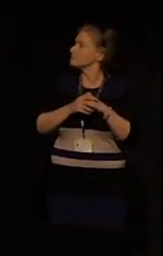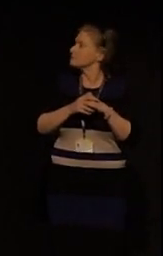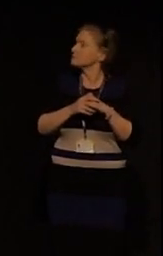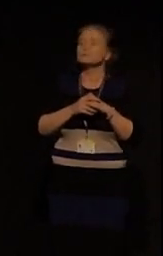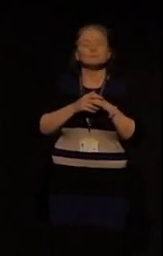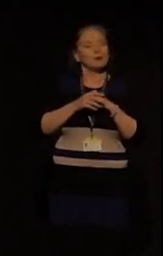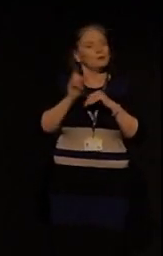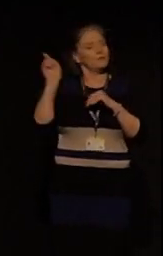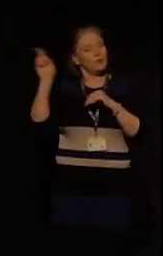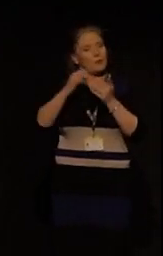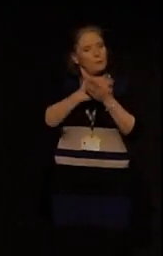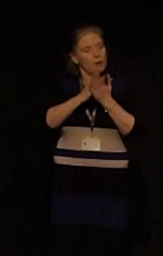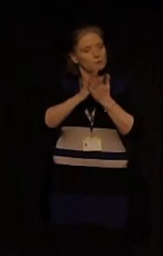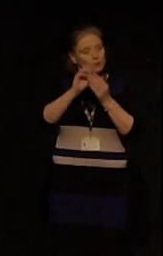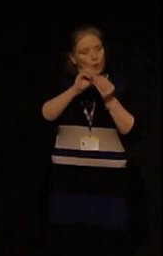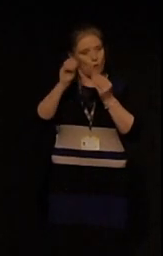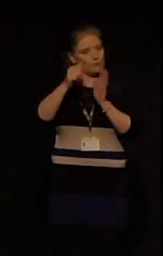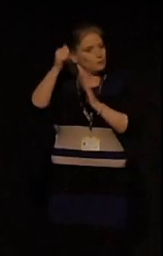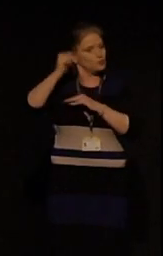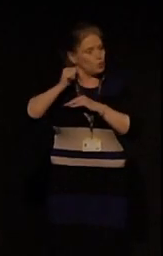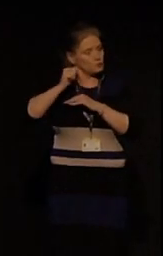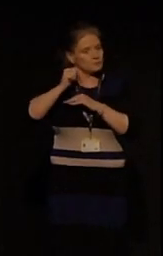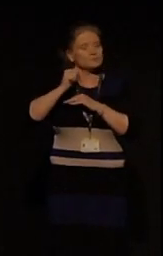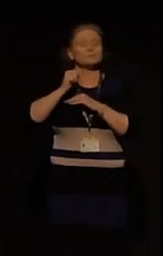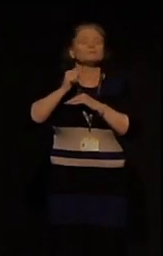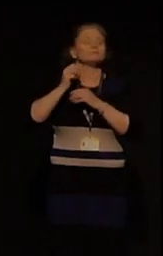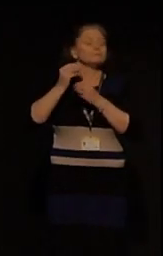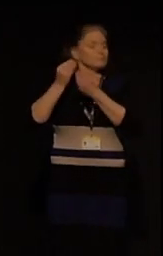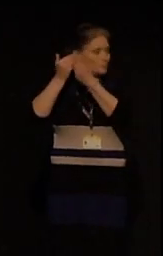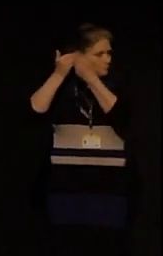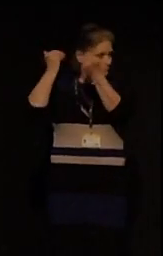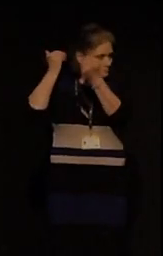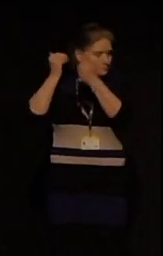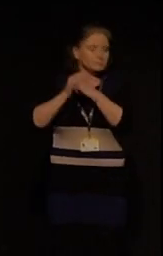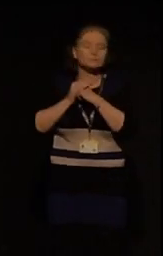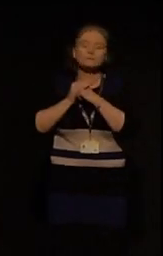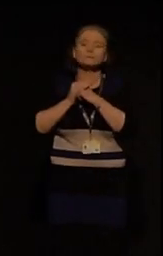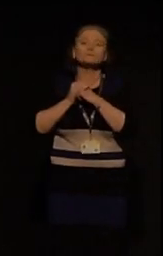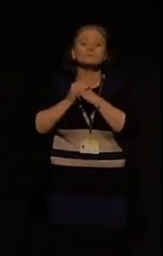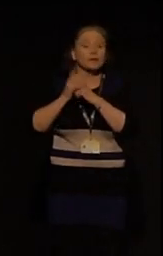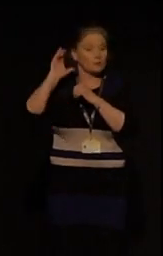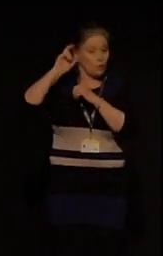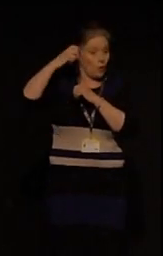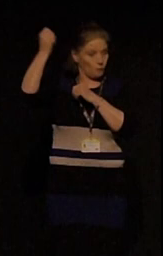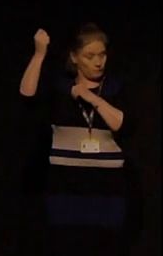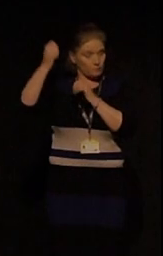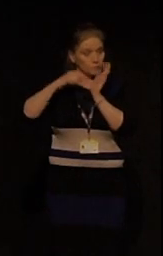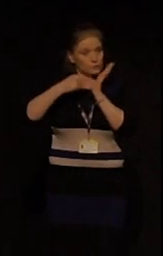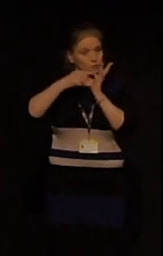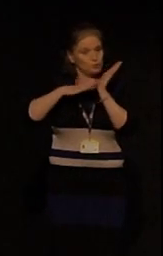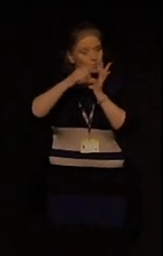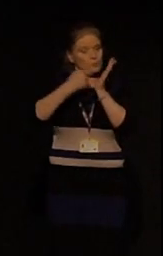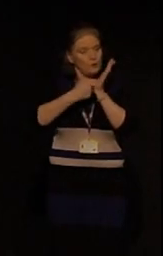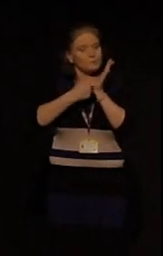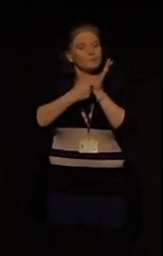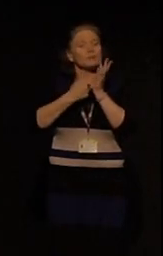remove this, at least in the old days, a surgeon would go in, open up the skull, and go and remove this tumor. If the tumor